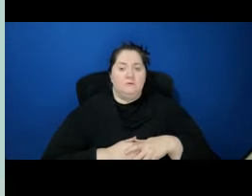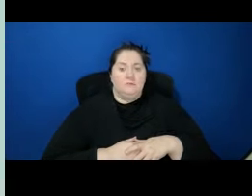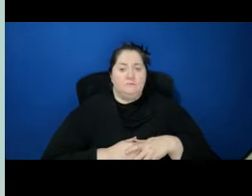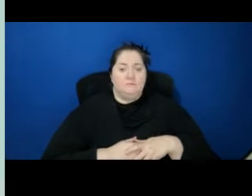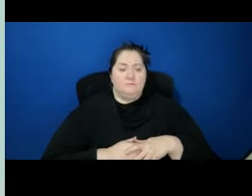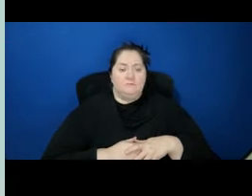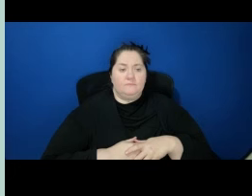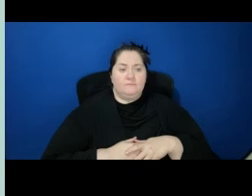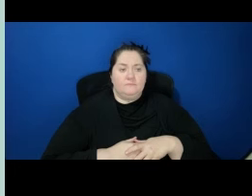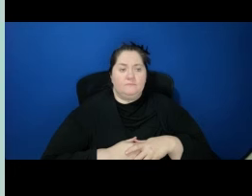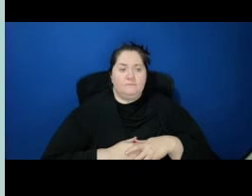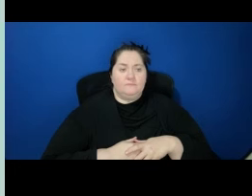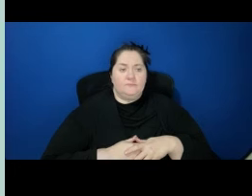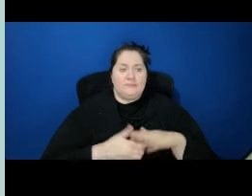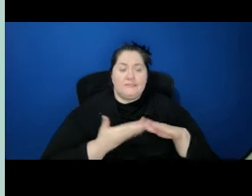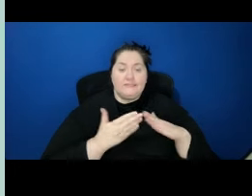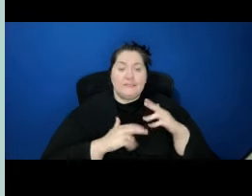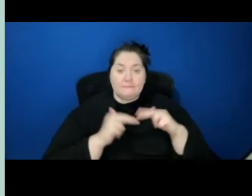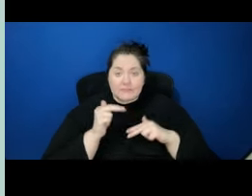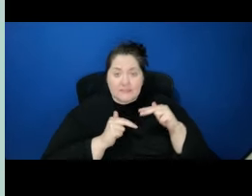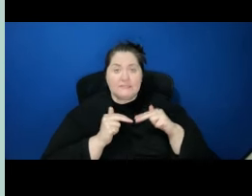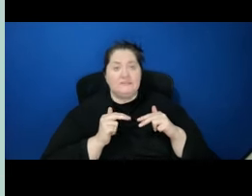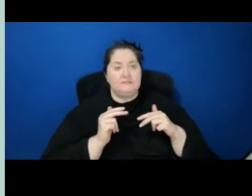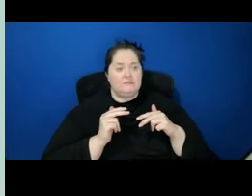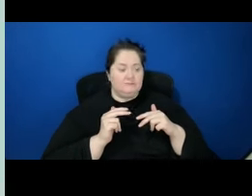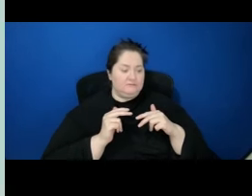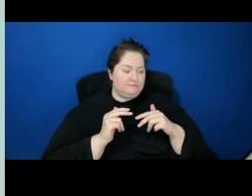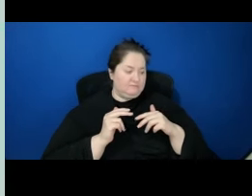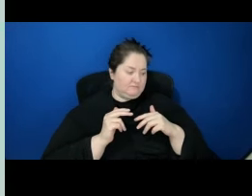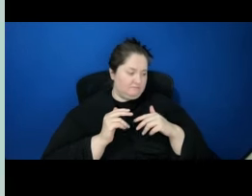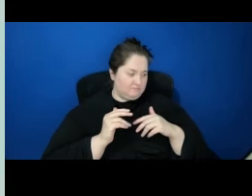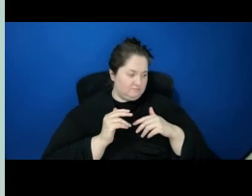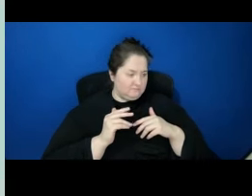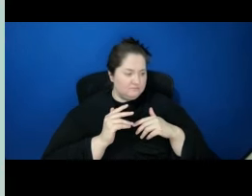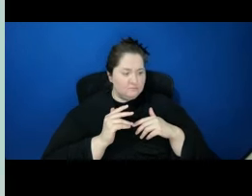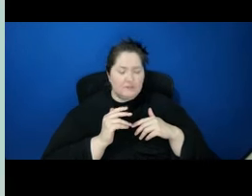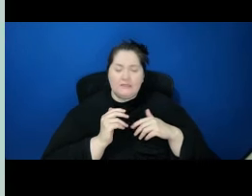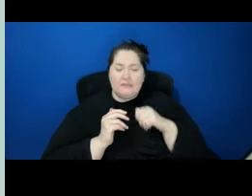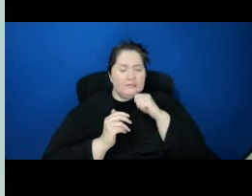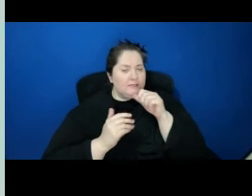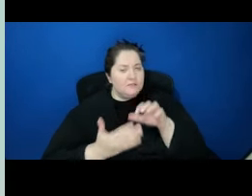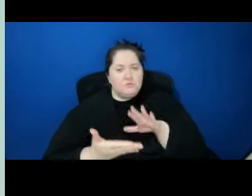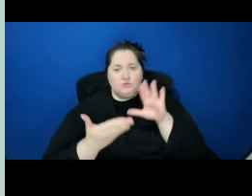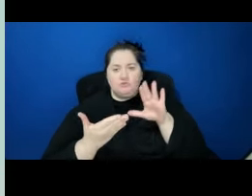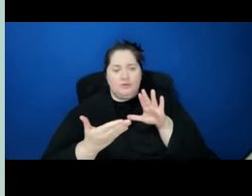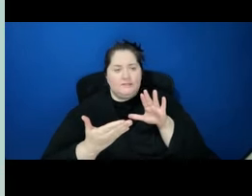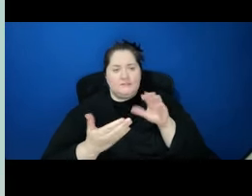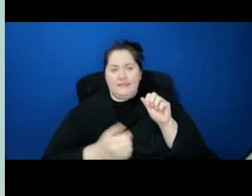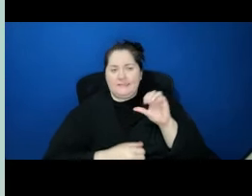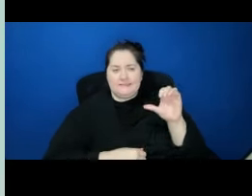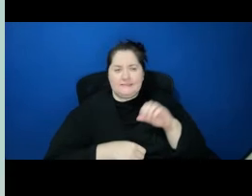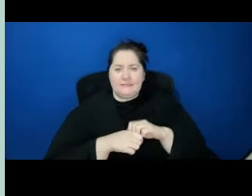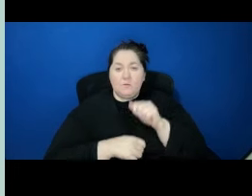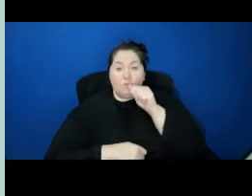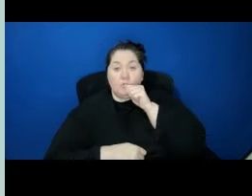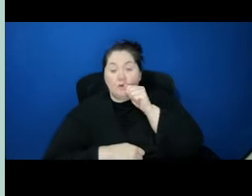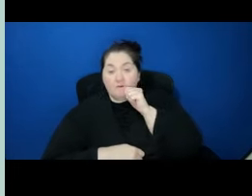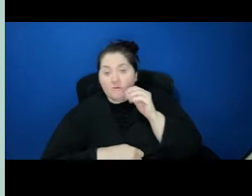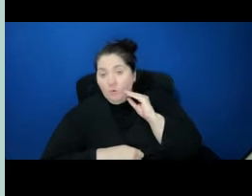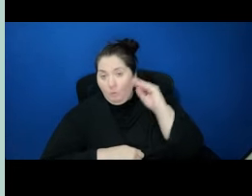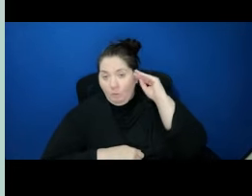in city buildings and facilities. It doesn't address air conditioning in private